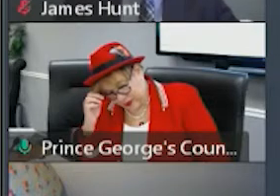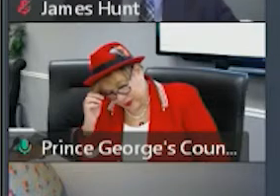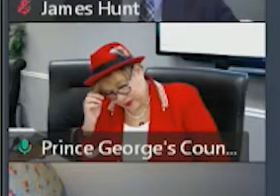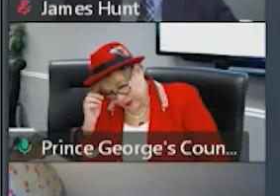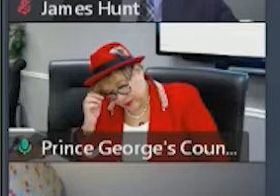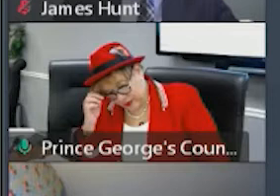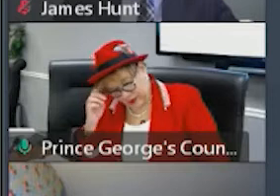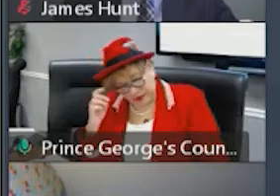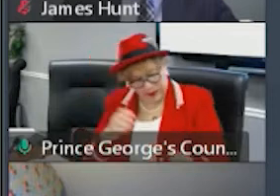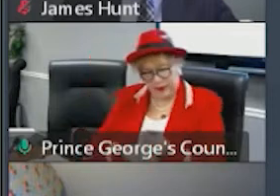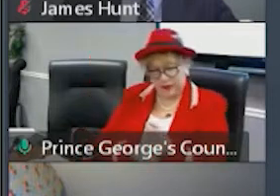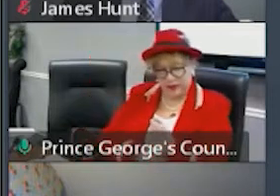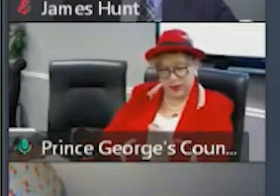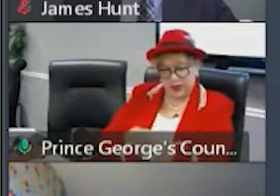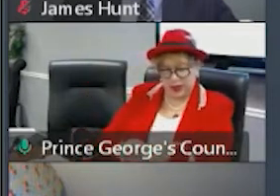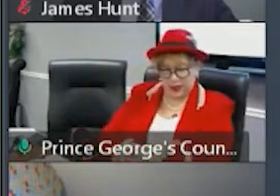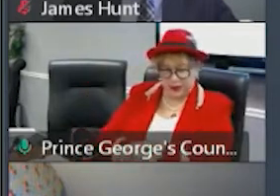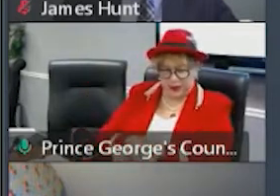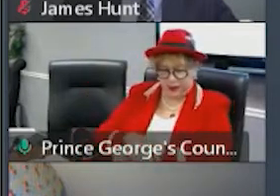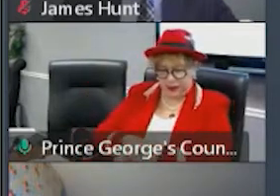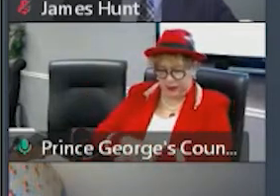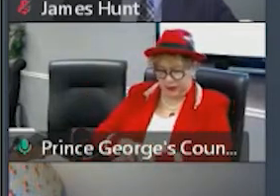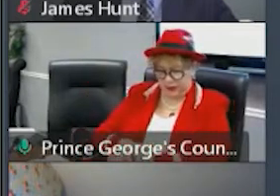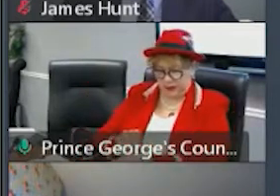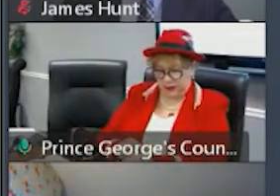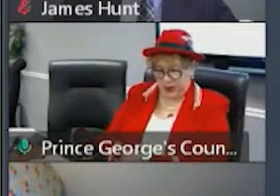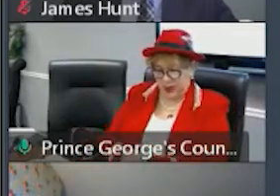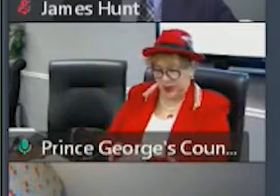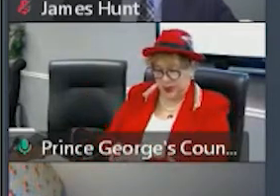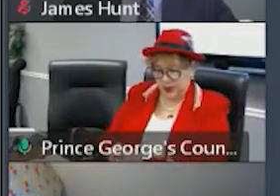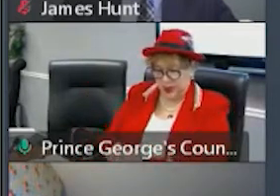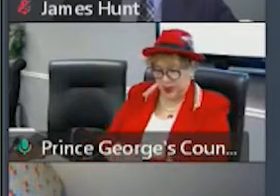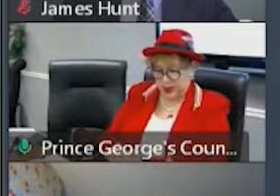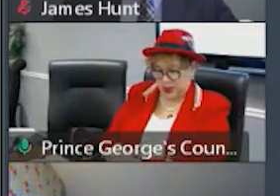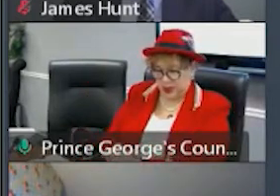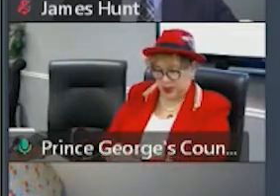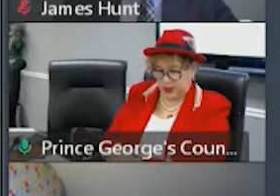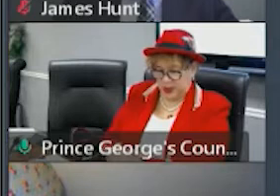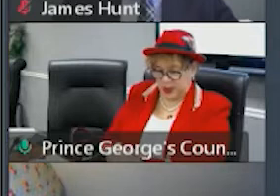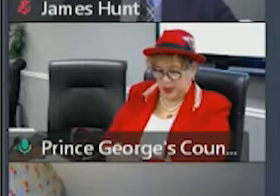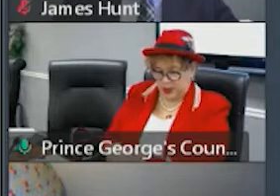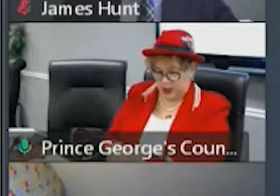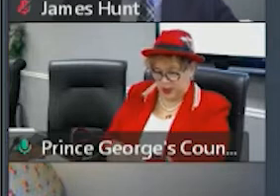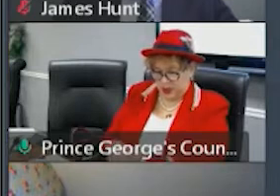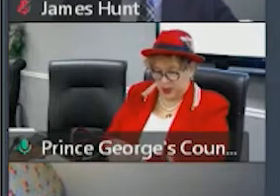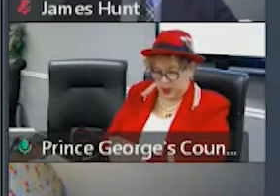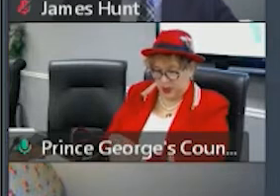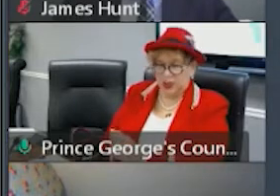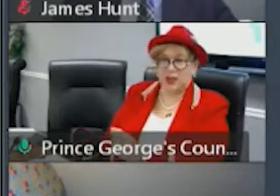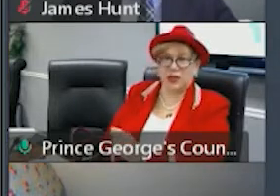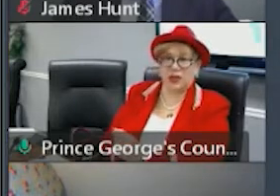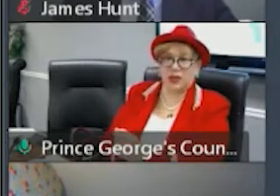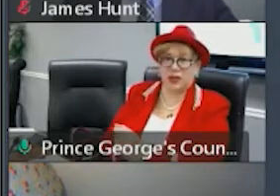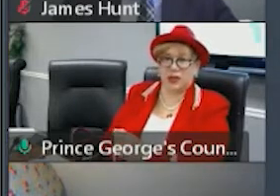1,000-pound LPG gas tank to support a new 700 megahertz radio system. Next slide,